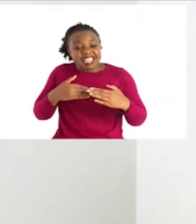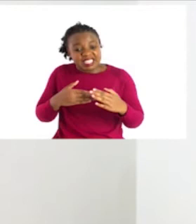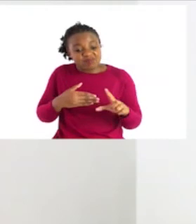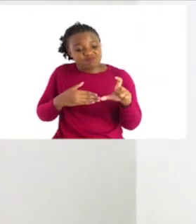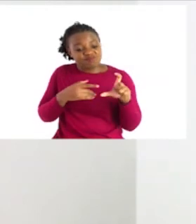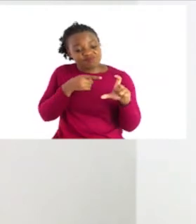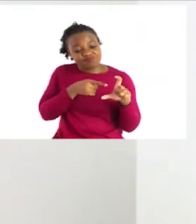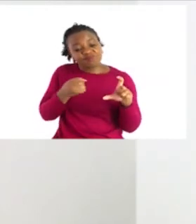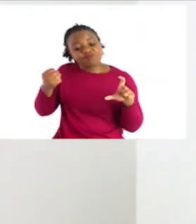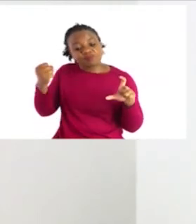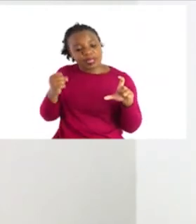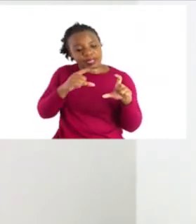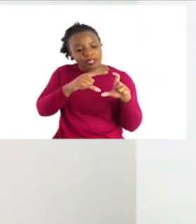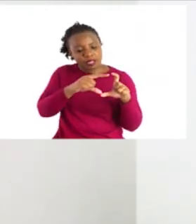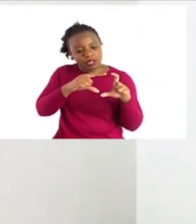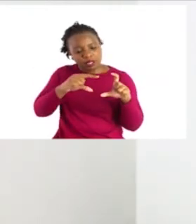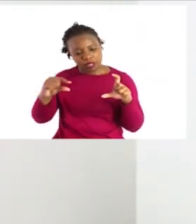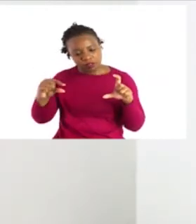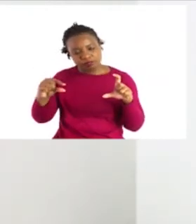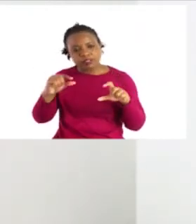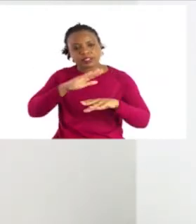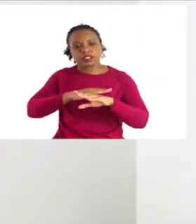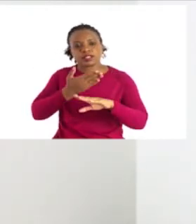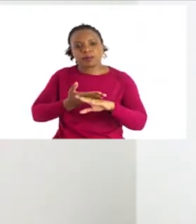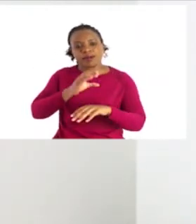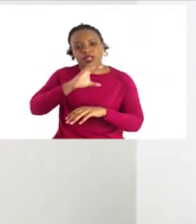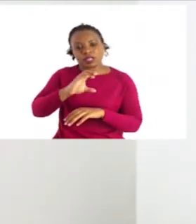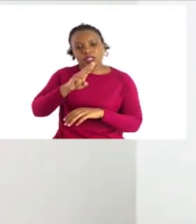capital letters. Example: Chanel,